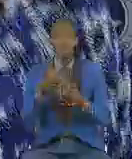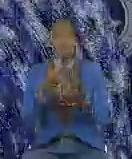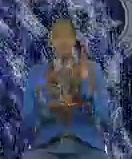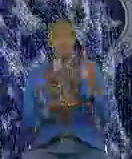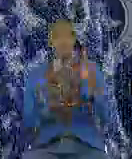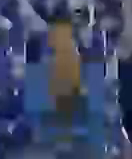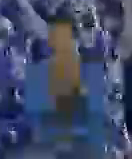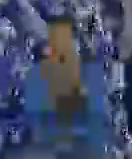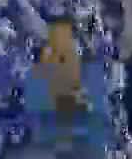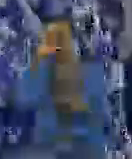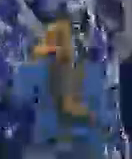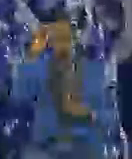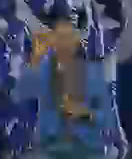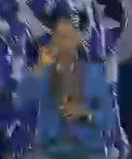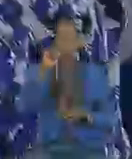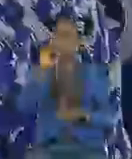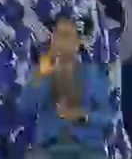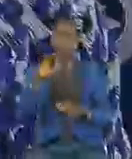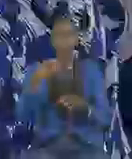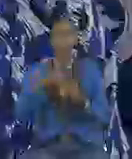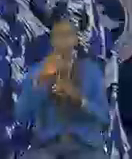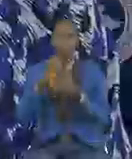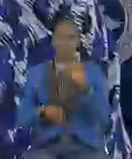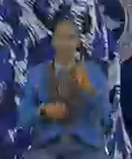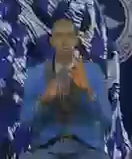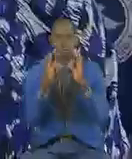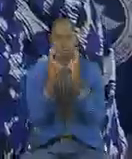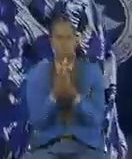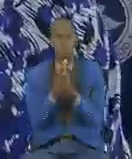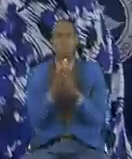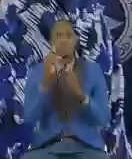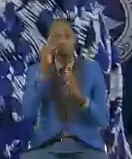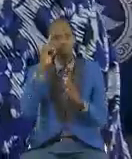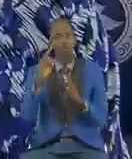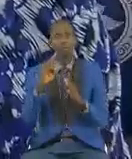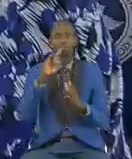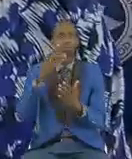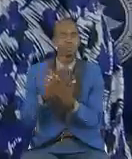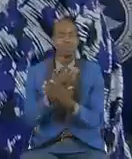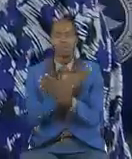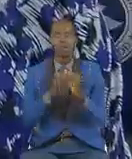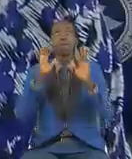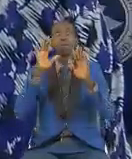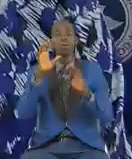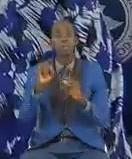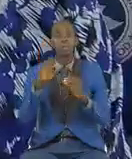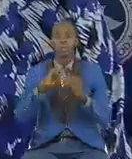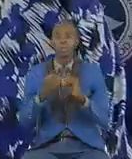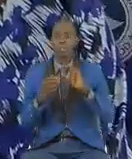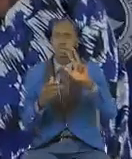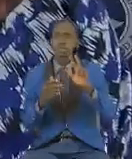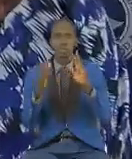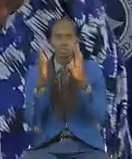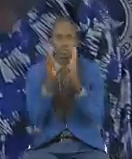women. Chapter 2, they prayed, great signs, wonders happened. Chapter 3, they prayed, silver and